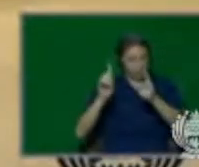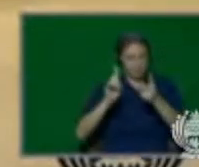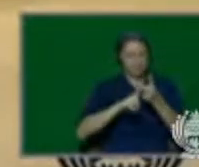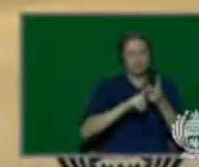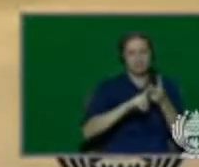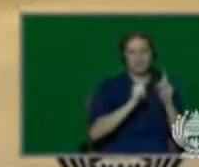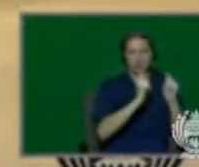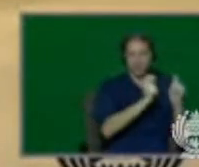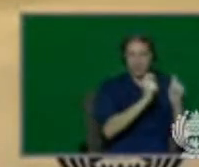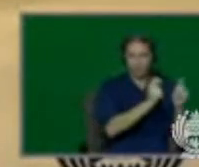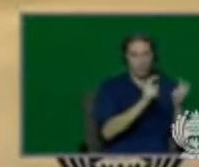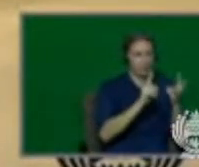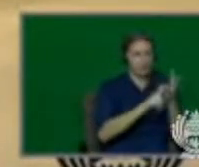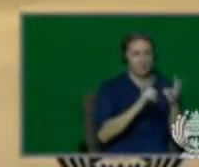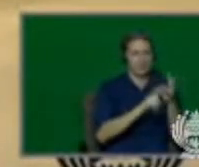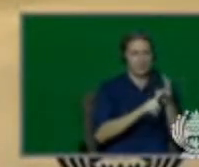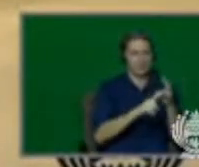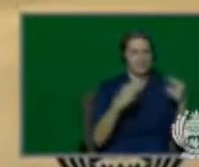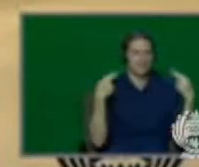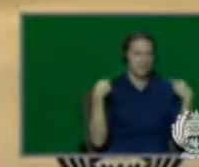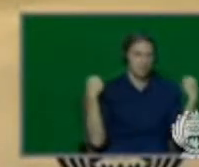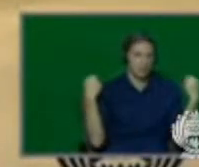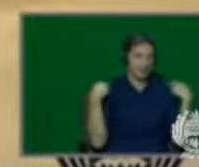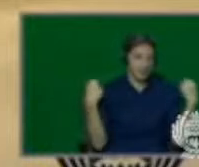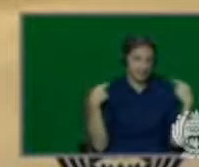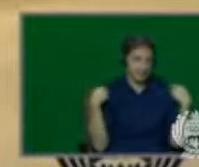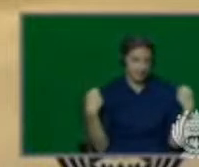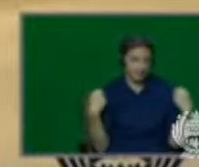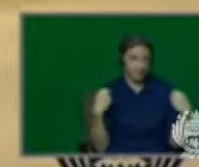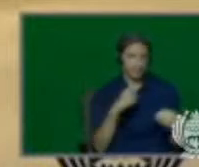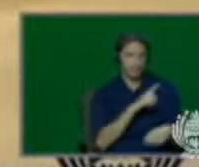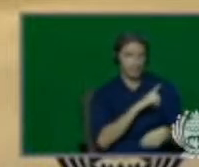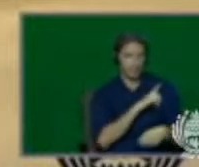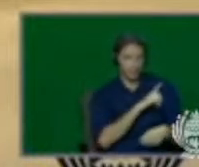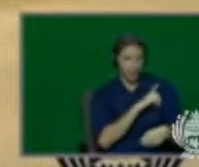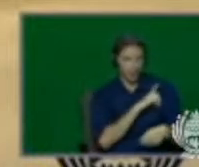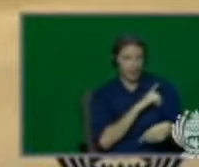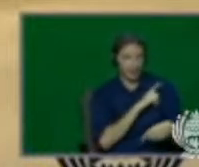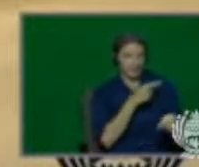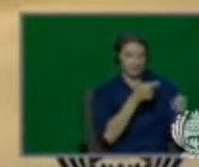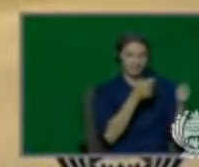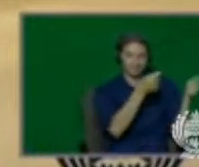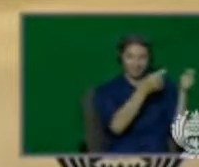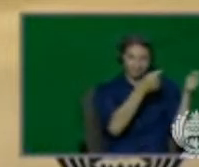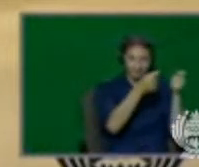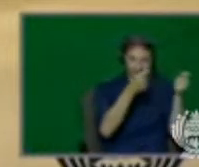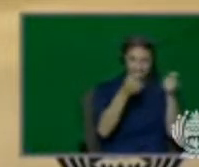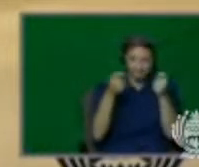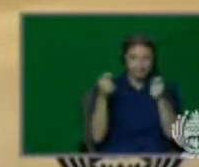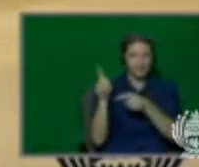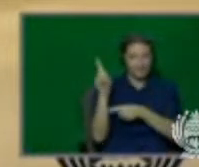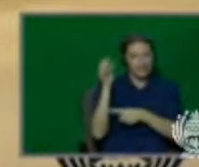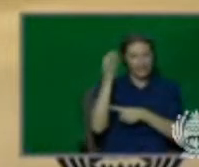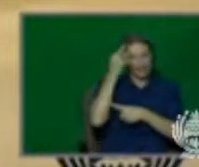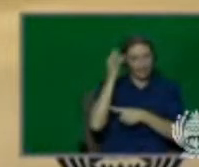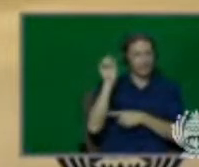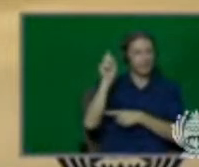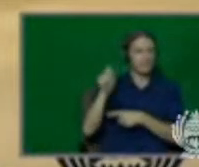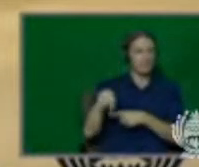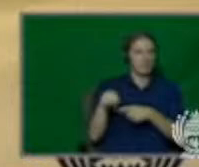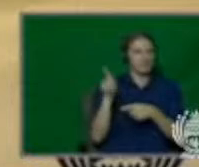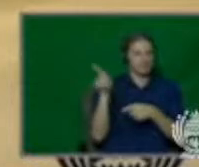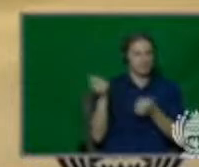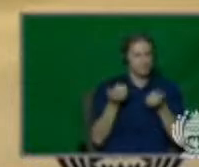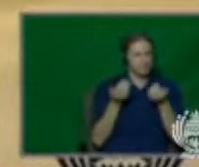security. These have to do with the government properly fulfilling its service delivery